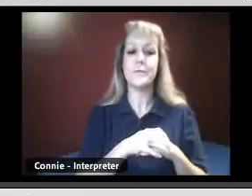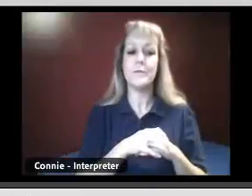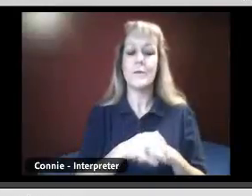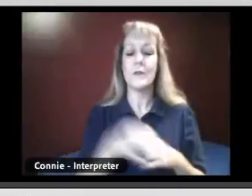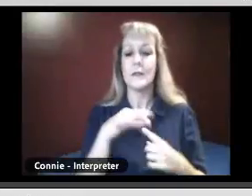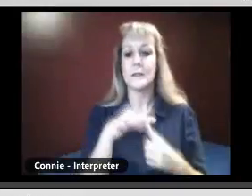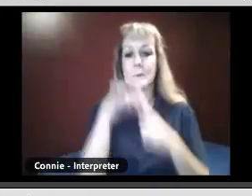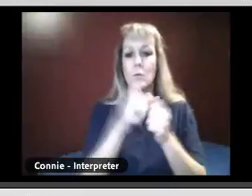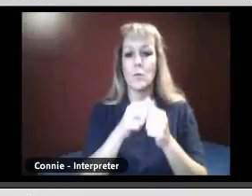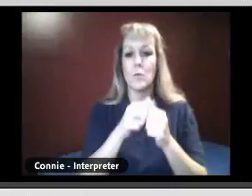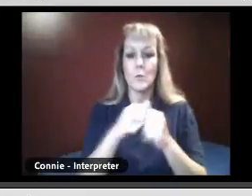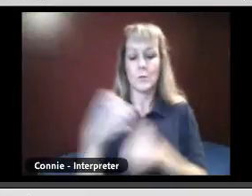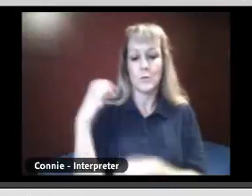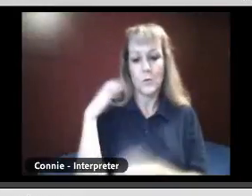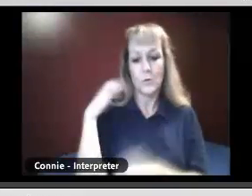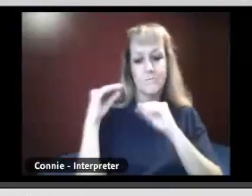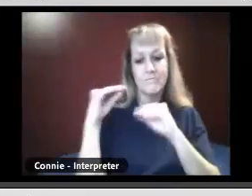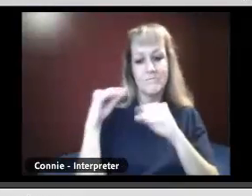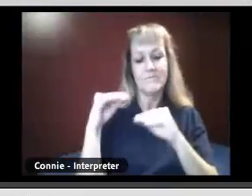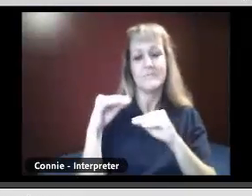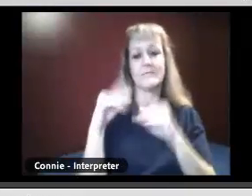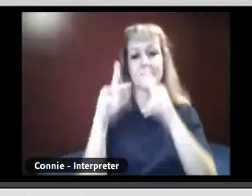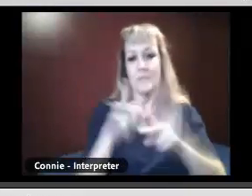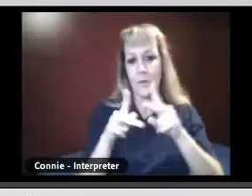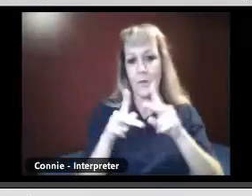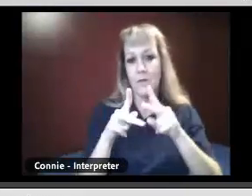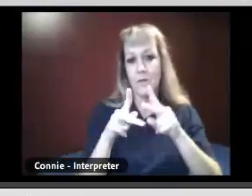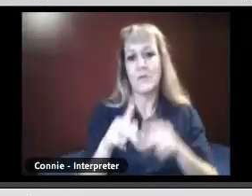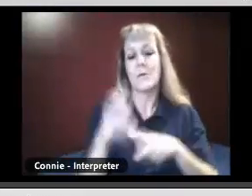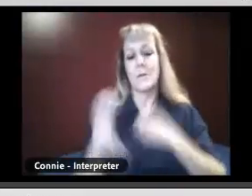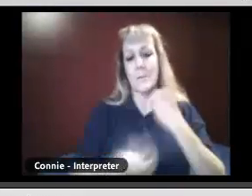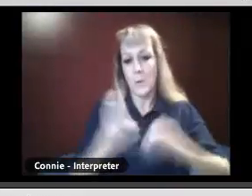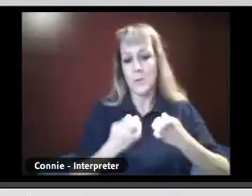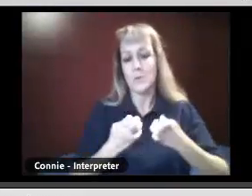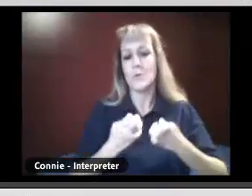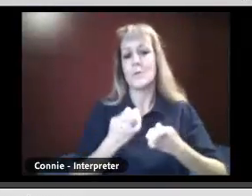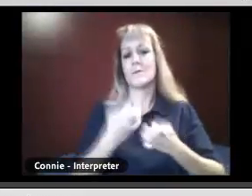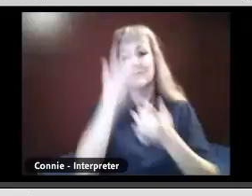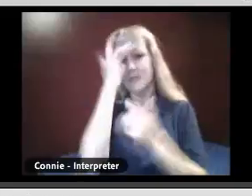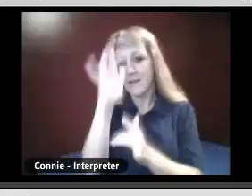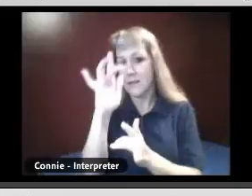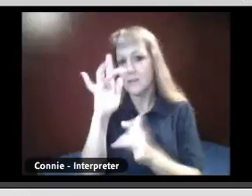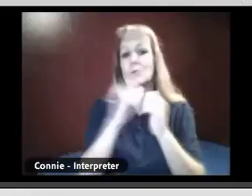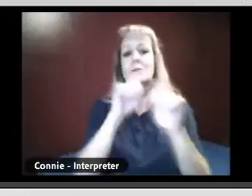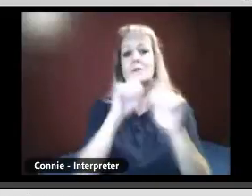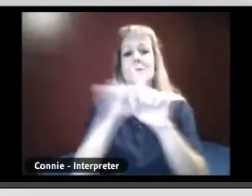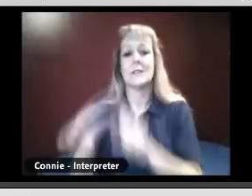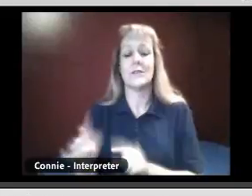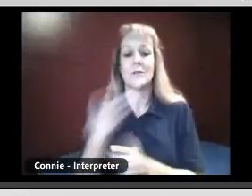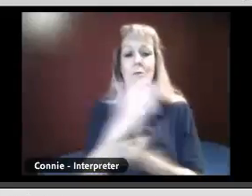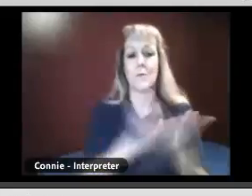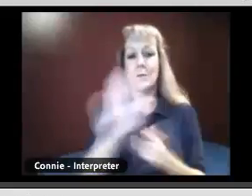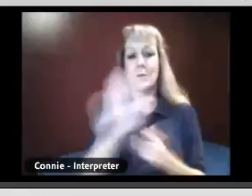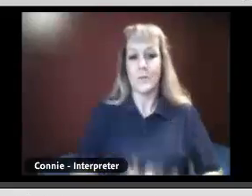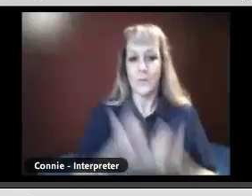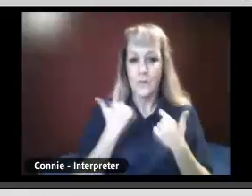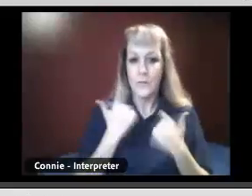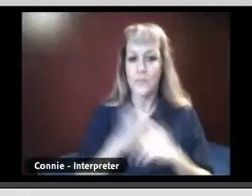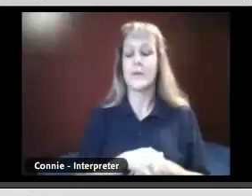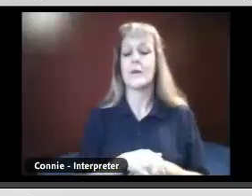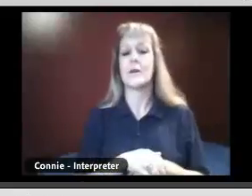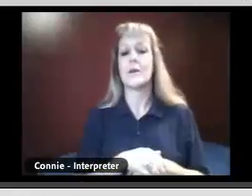in coaching individuals to expand their emotional intelligence in the various facets of their personal and professional lives. Prior to